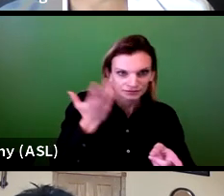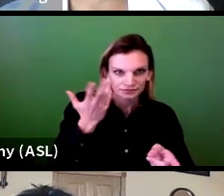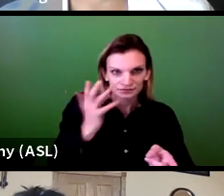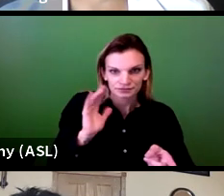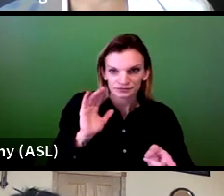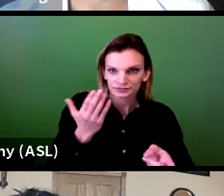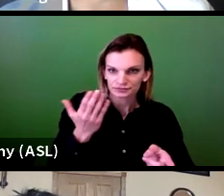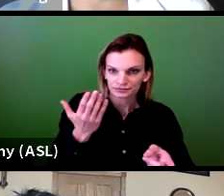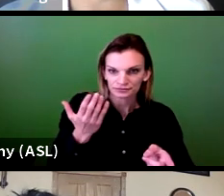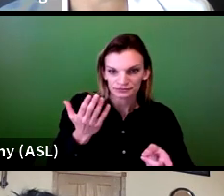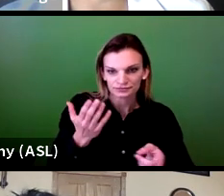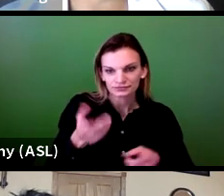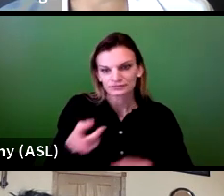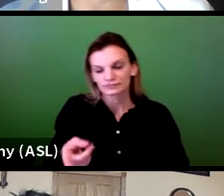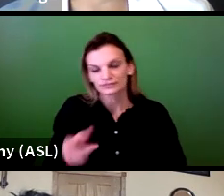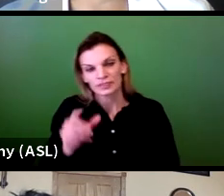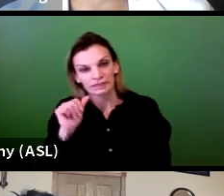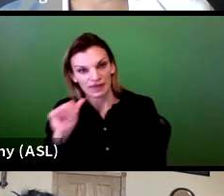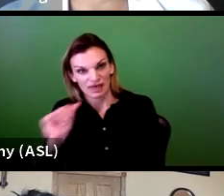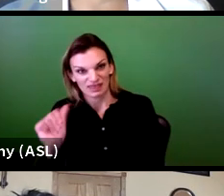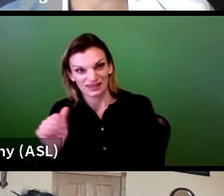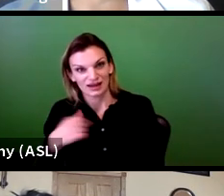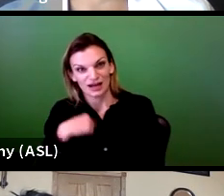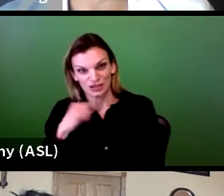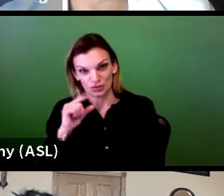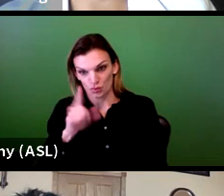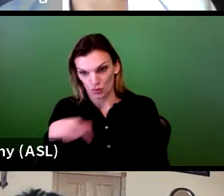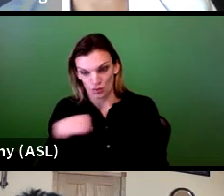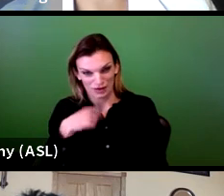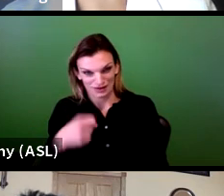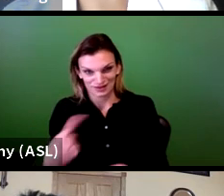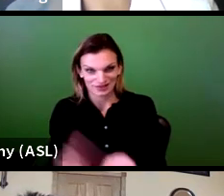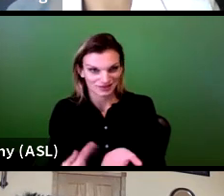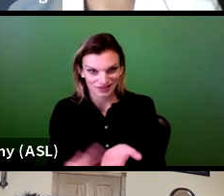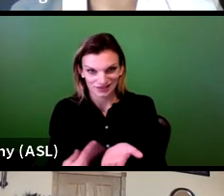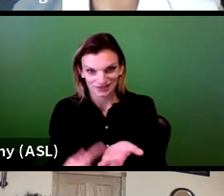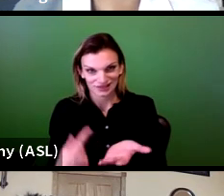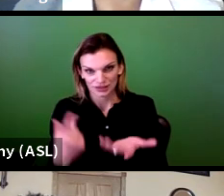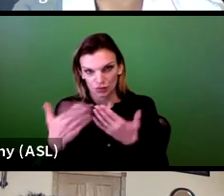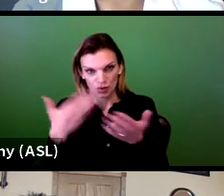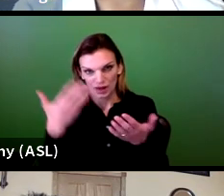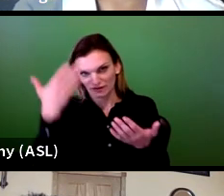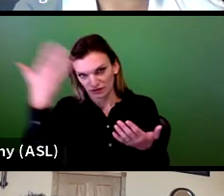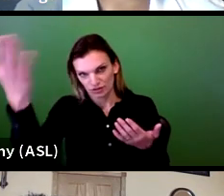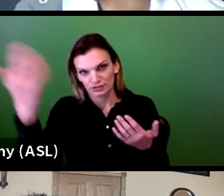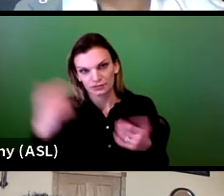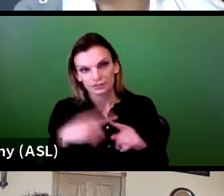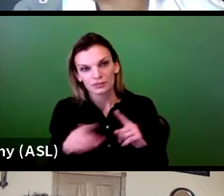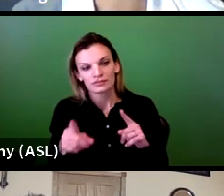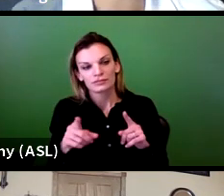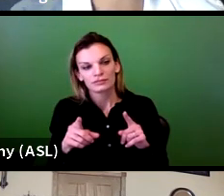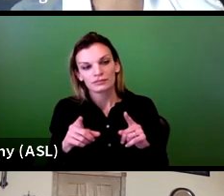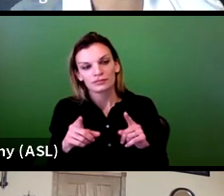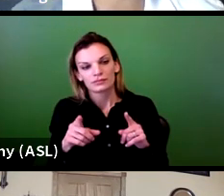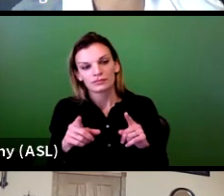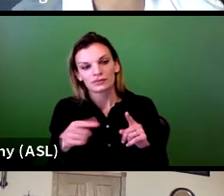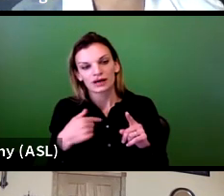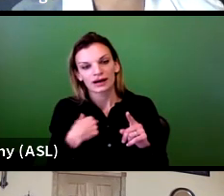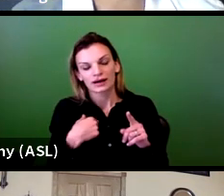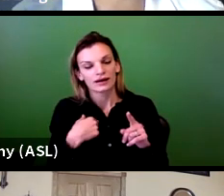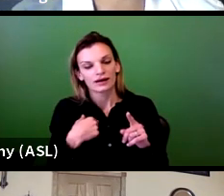anyone- I just made them for, we can discuss that whenever we discuss it. But I think I'm